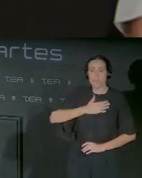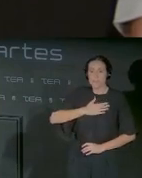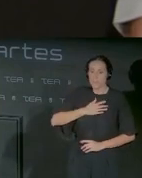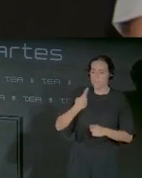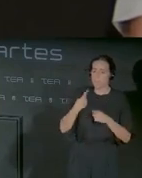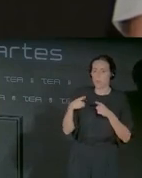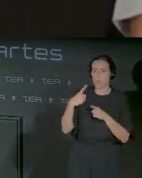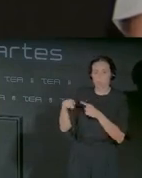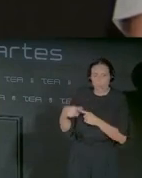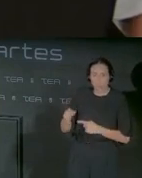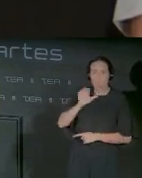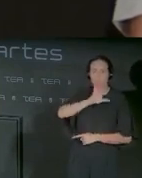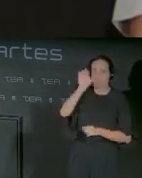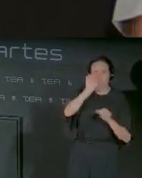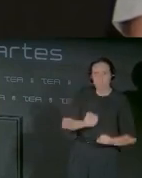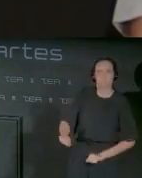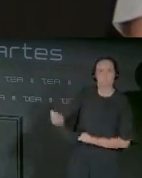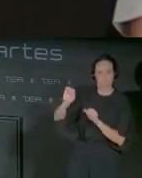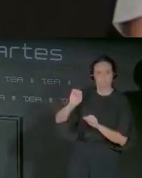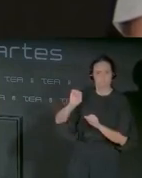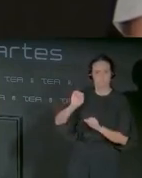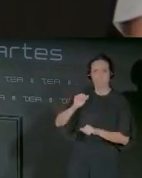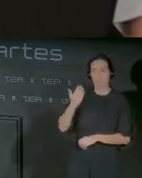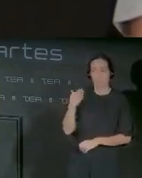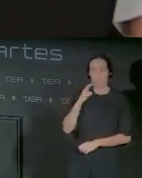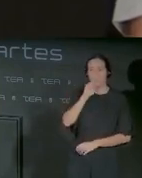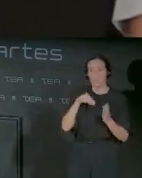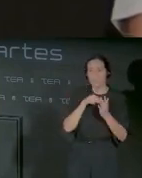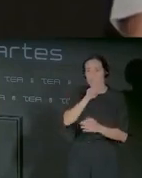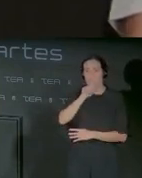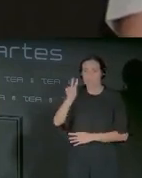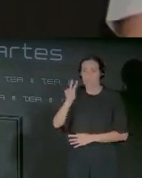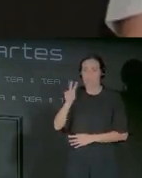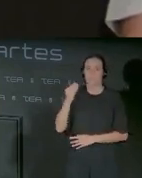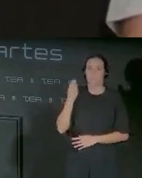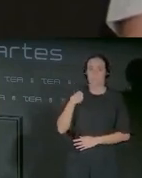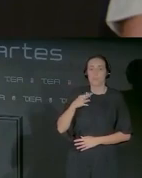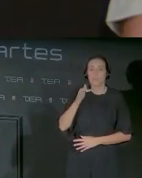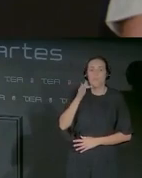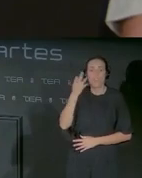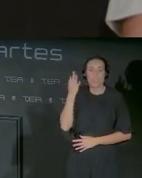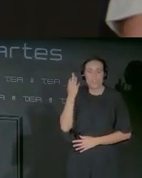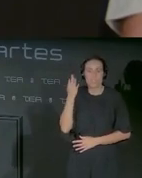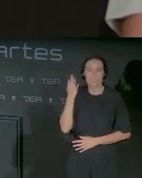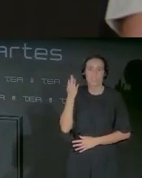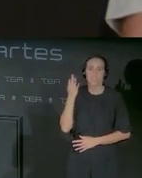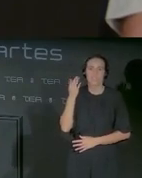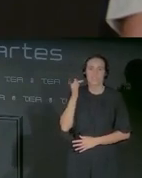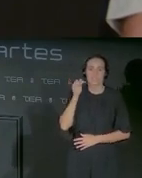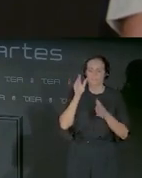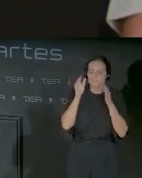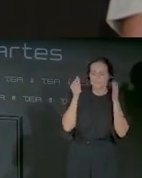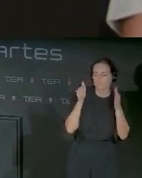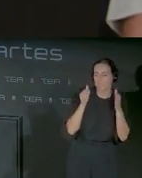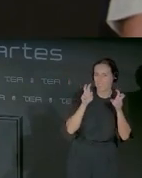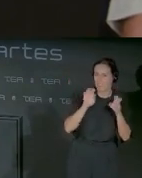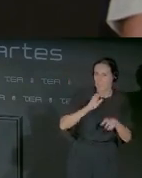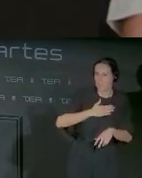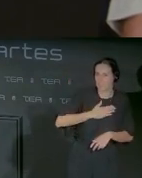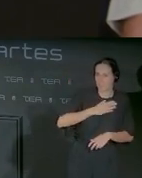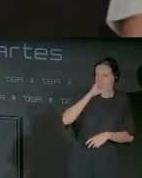2022 with the French presidency, and I think it should apply to the video game sector. And the third point would be the regulation. We